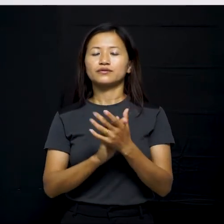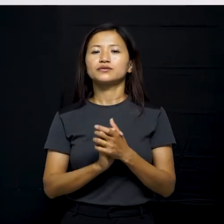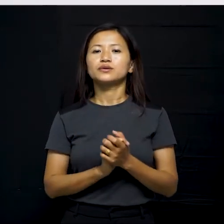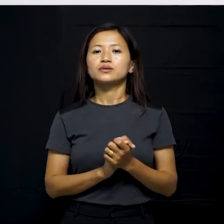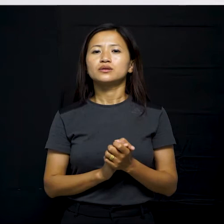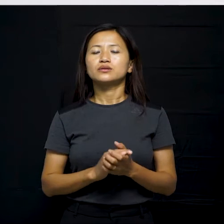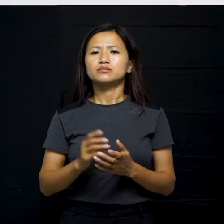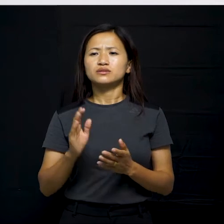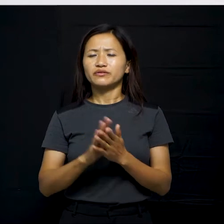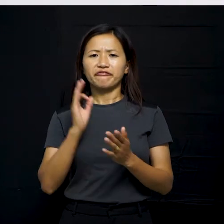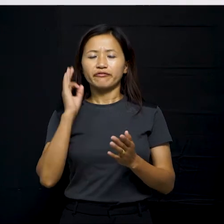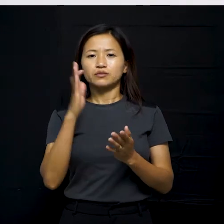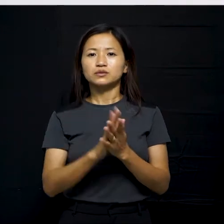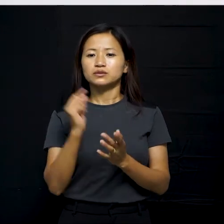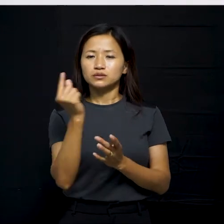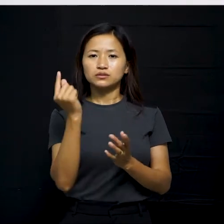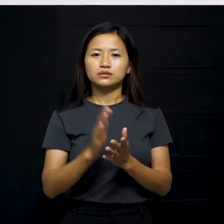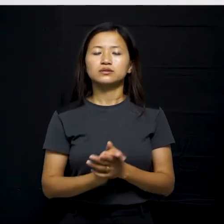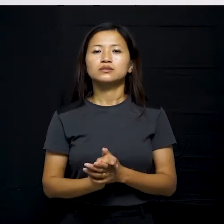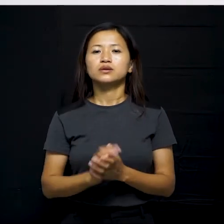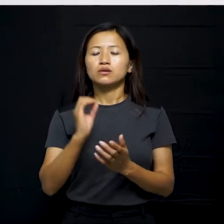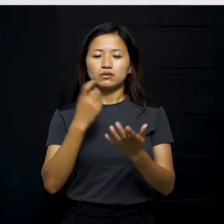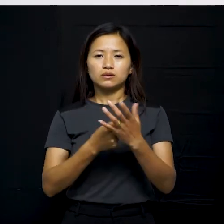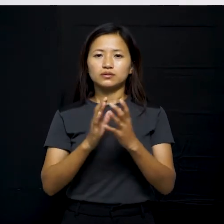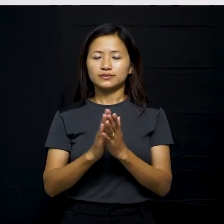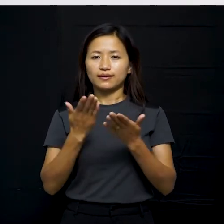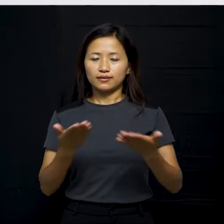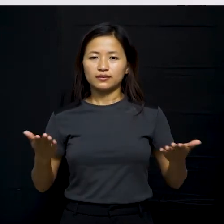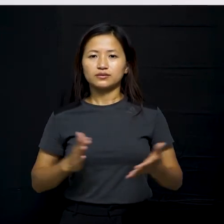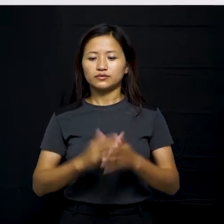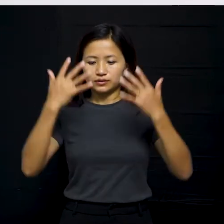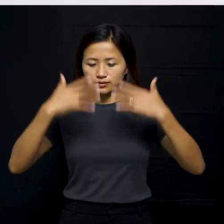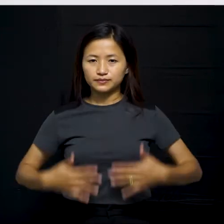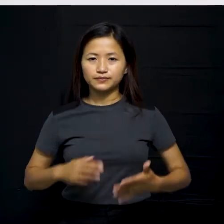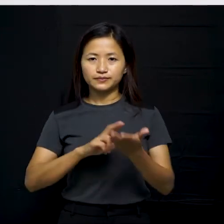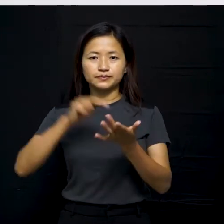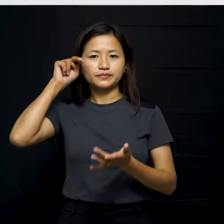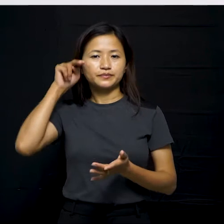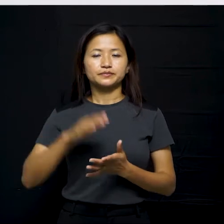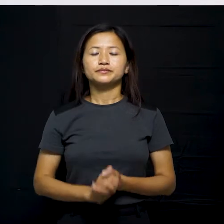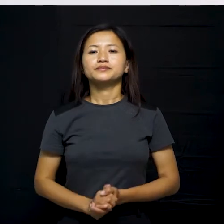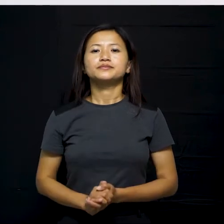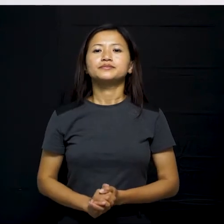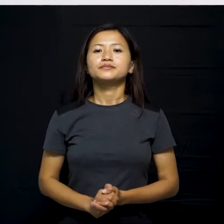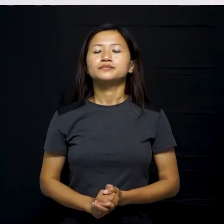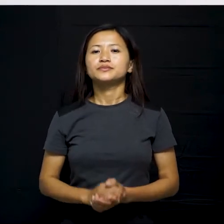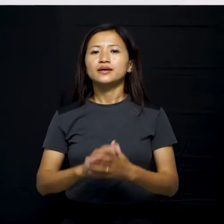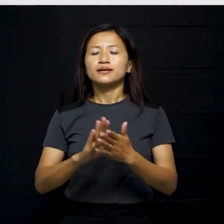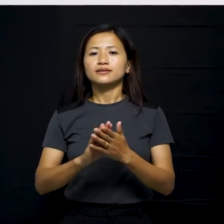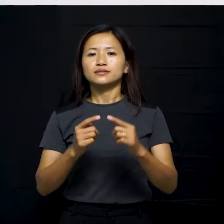it is popularly used for most of the ornaments of Naga attire. Okay, the next one is the